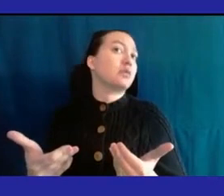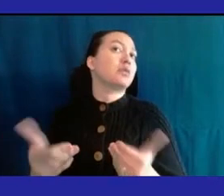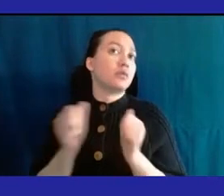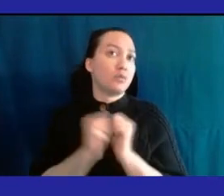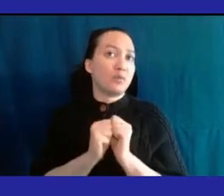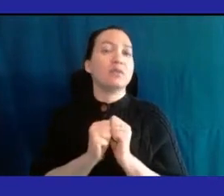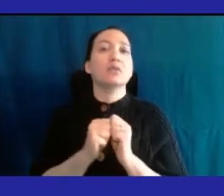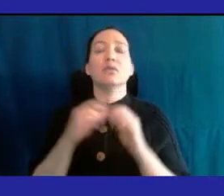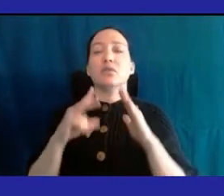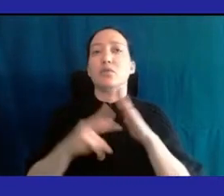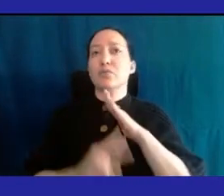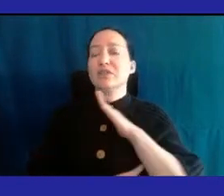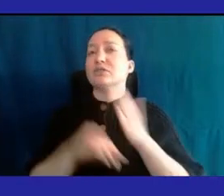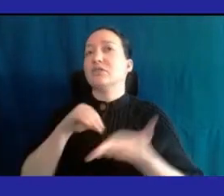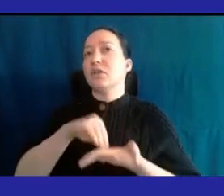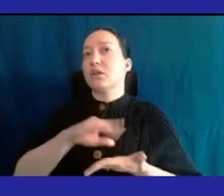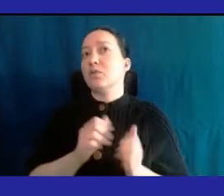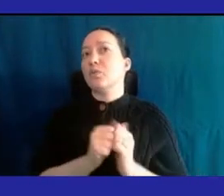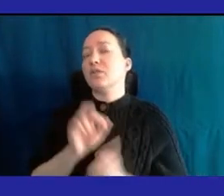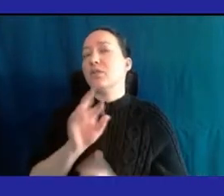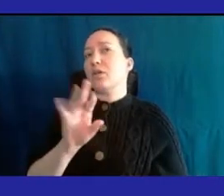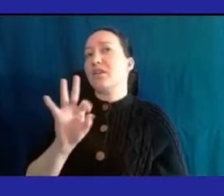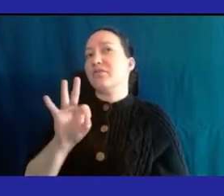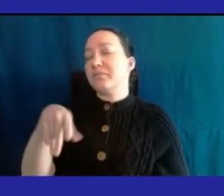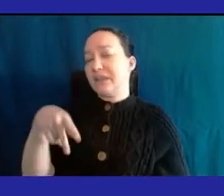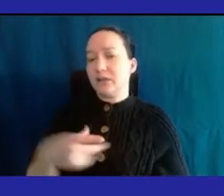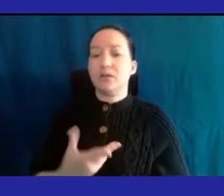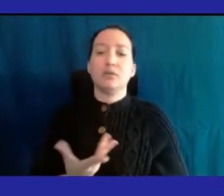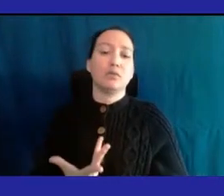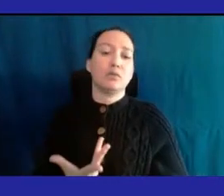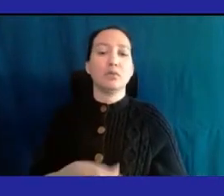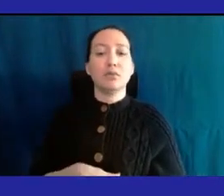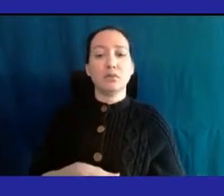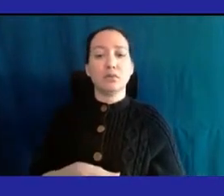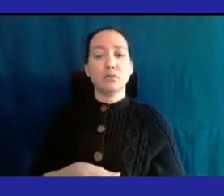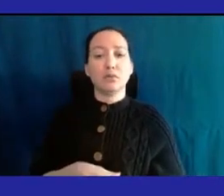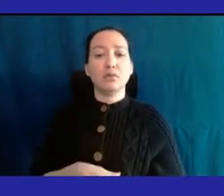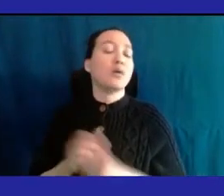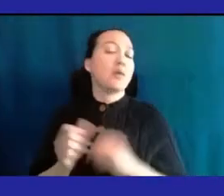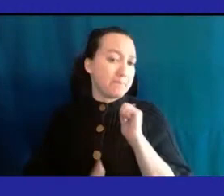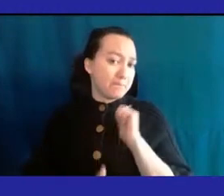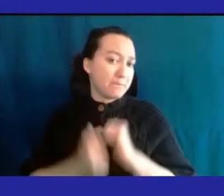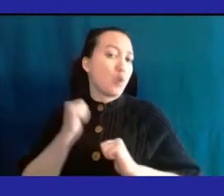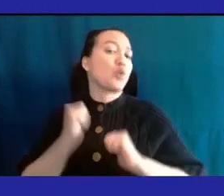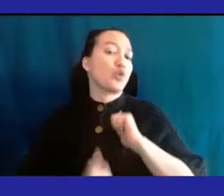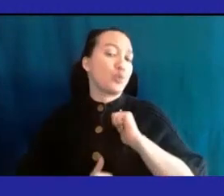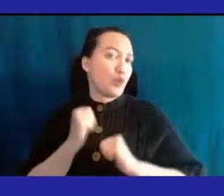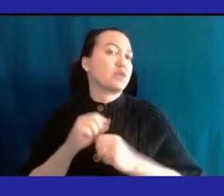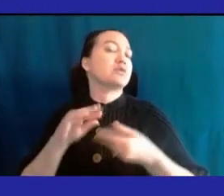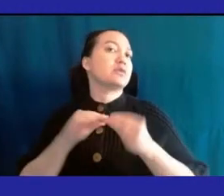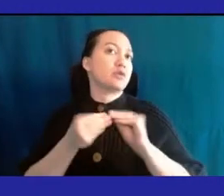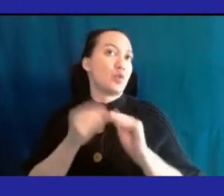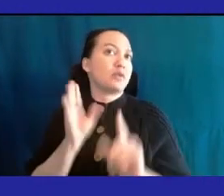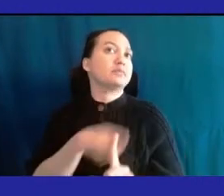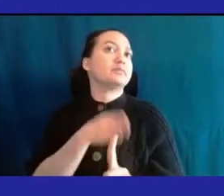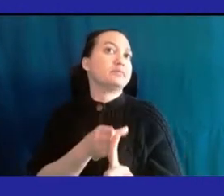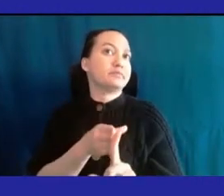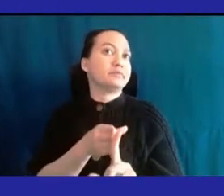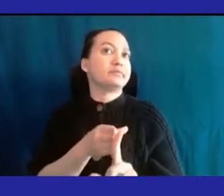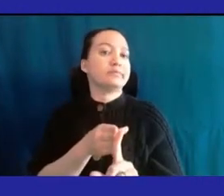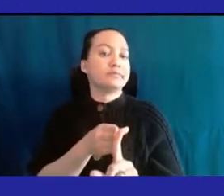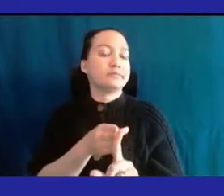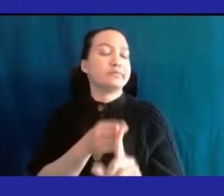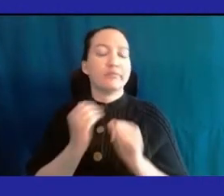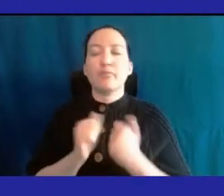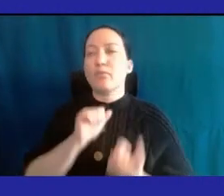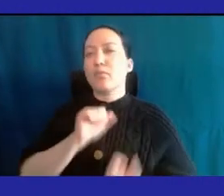along with the RFP, where the majority of the score went to the approach and methodology of the